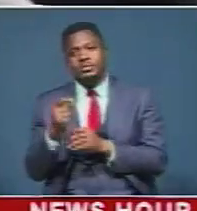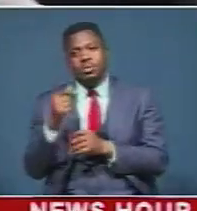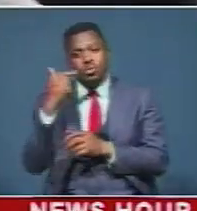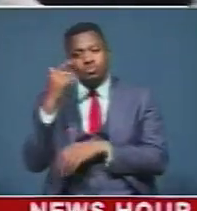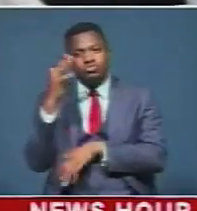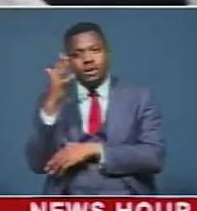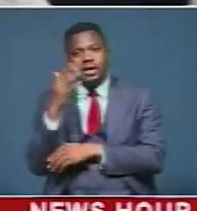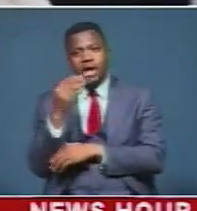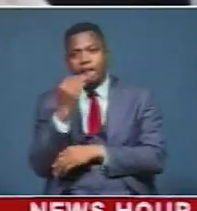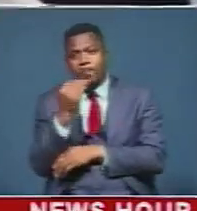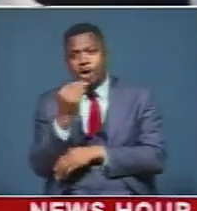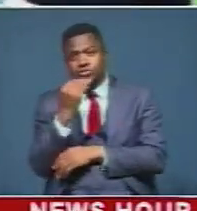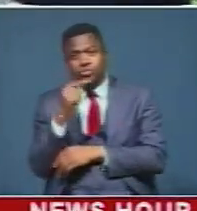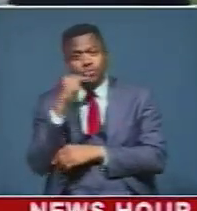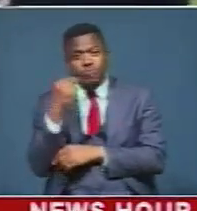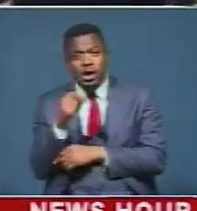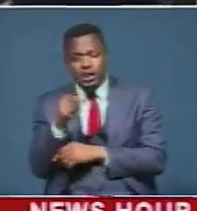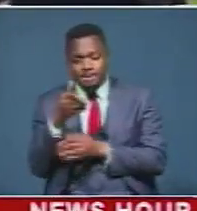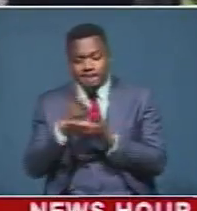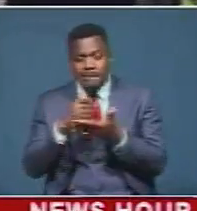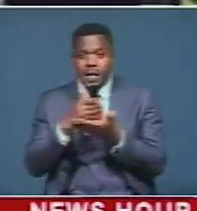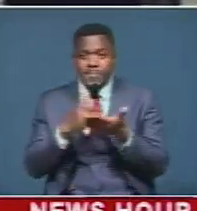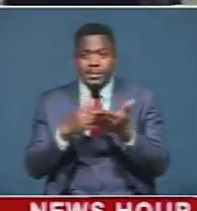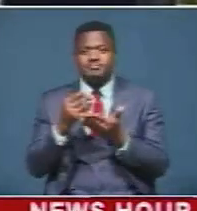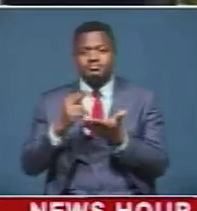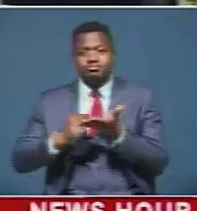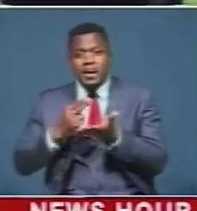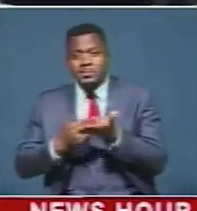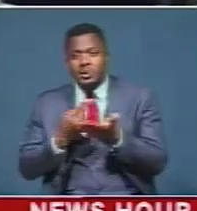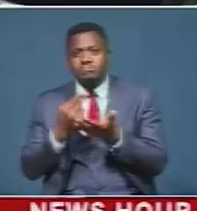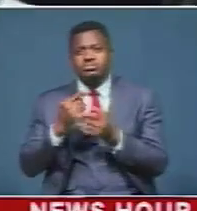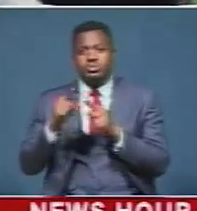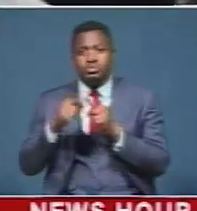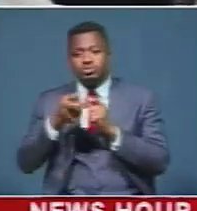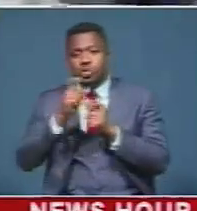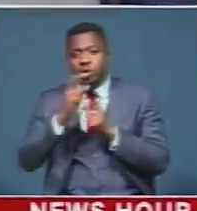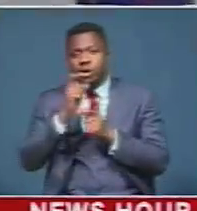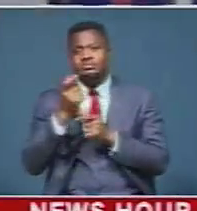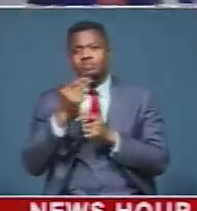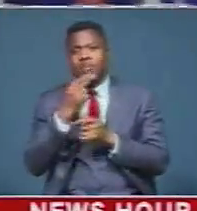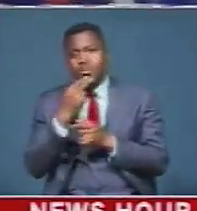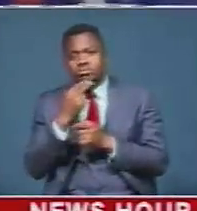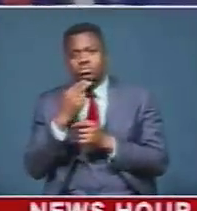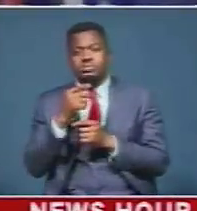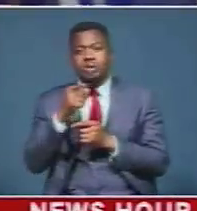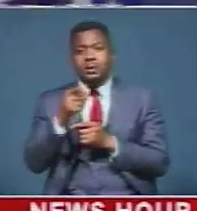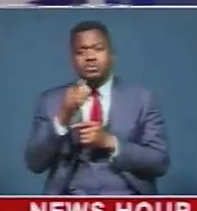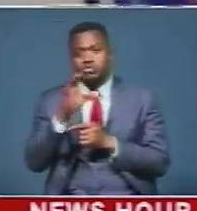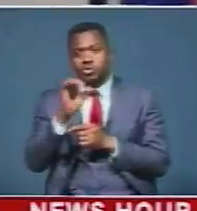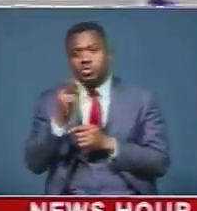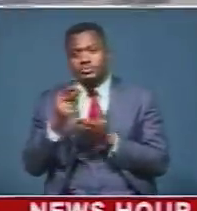Golden Tree chocolate bars, chocolate-coated peanuts or pebbles, and all-time drinking chocolate powder, Choco Delight